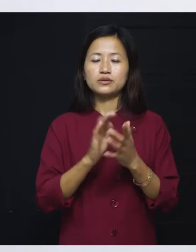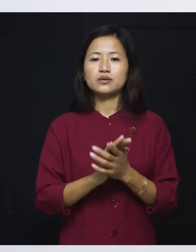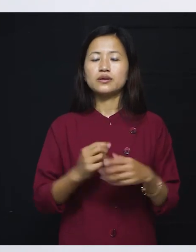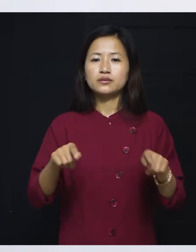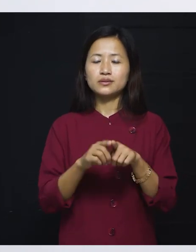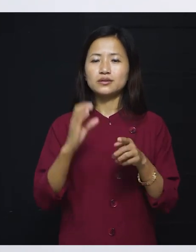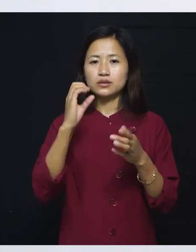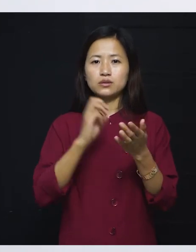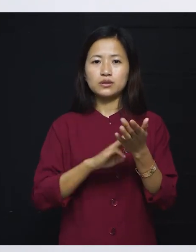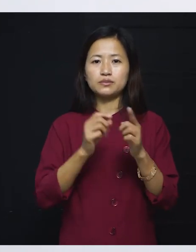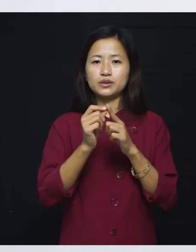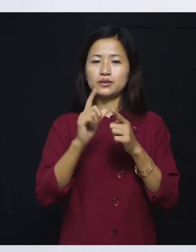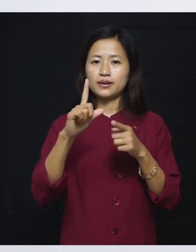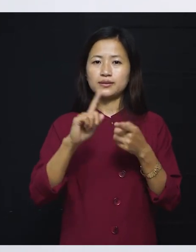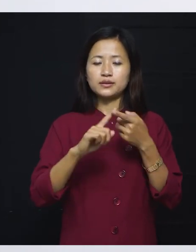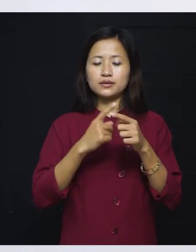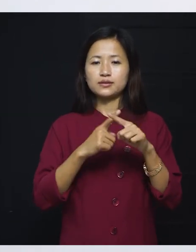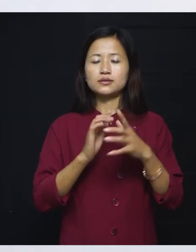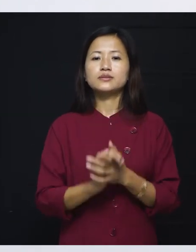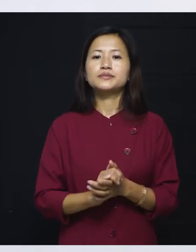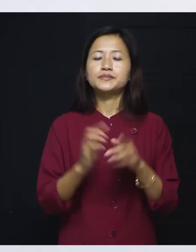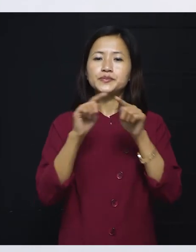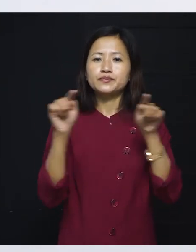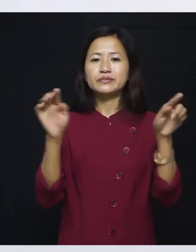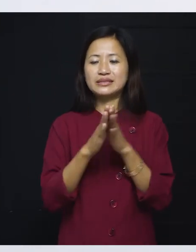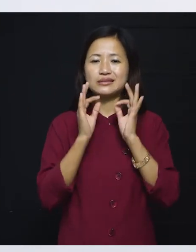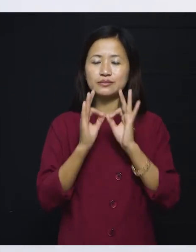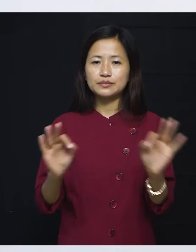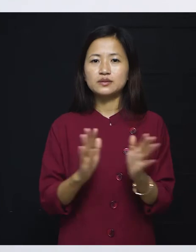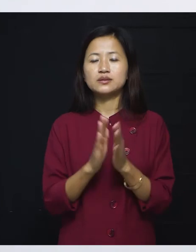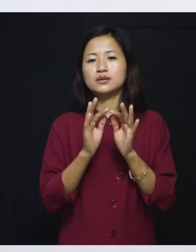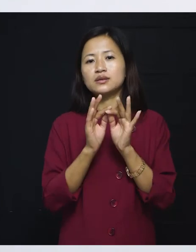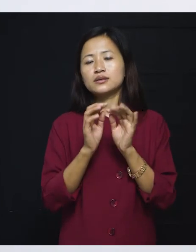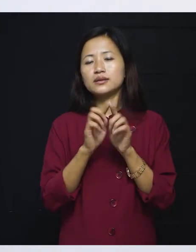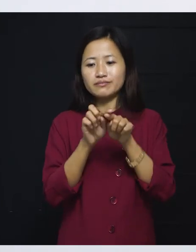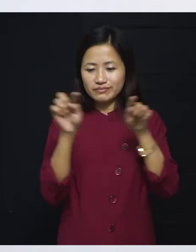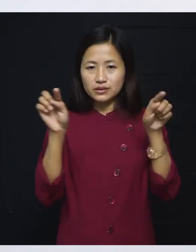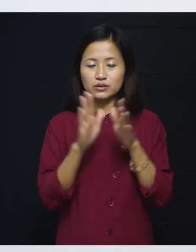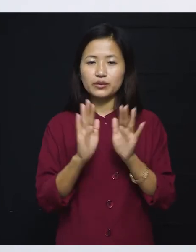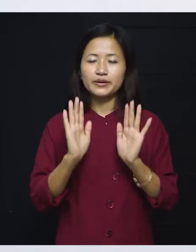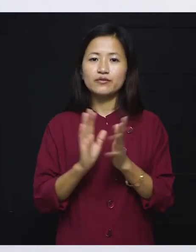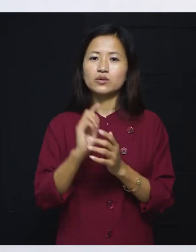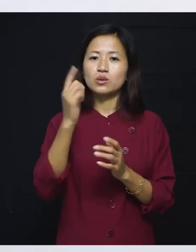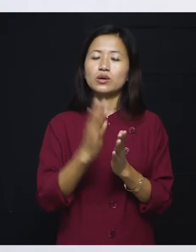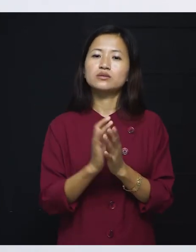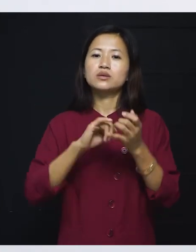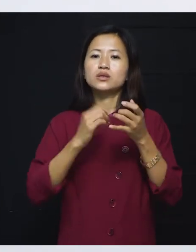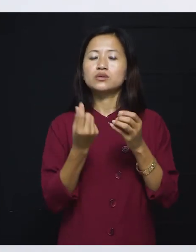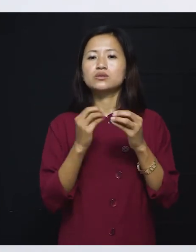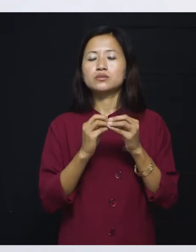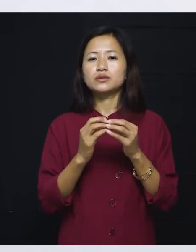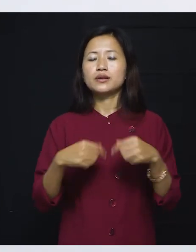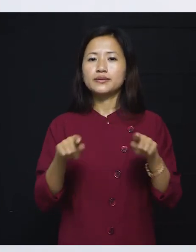complex sentences, okay? Are you clear with that? A simple sentence will have only one subject and one